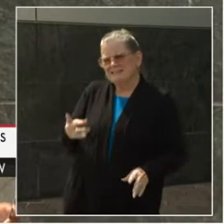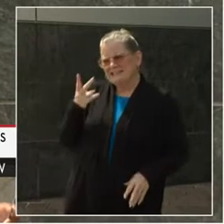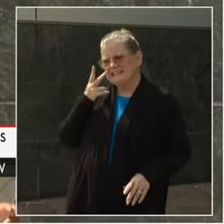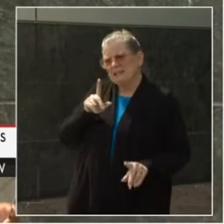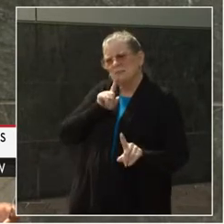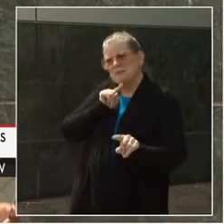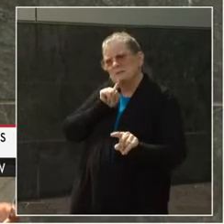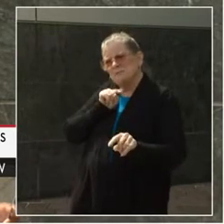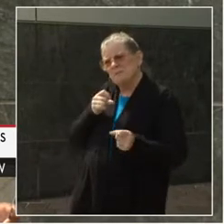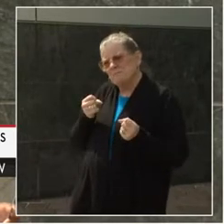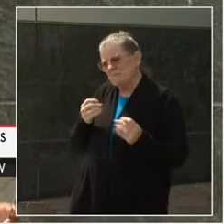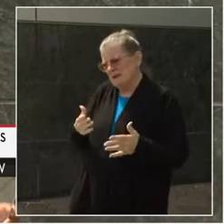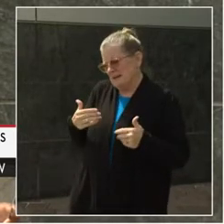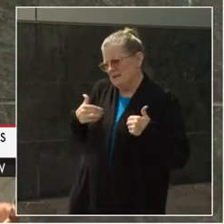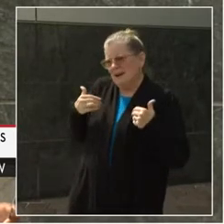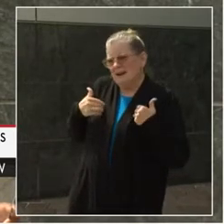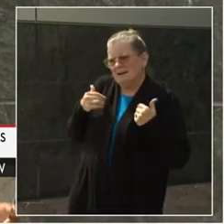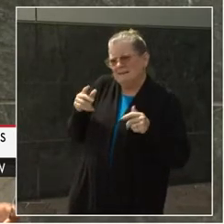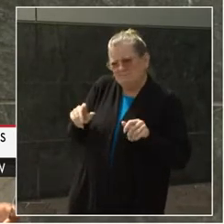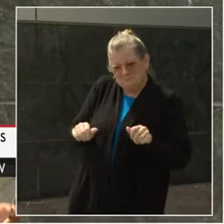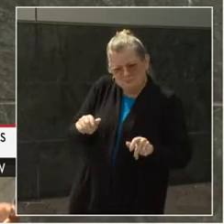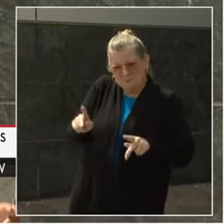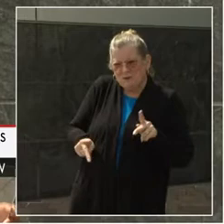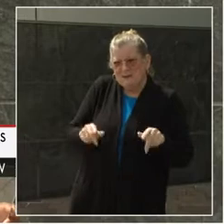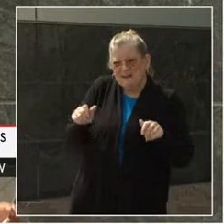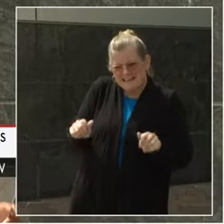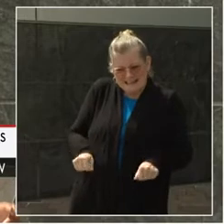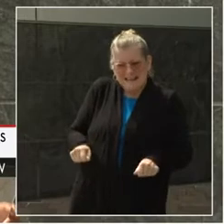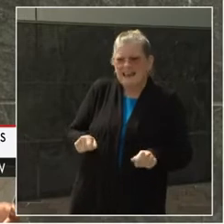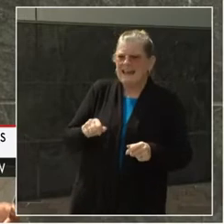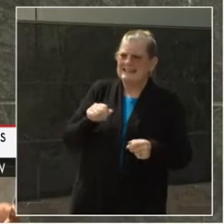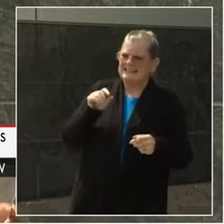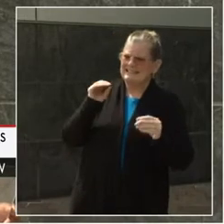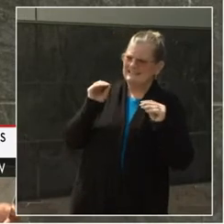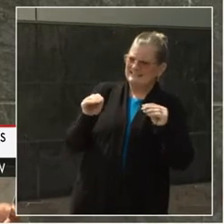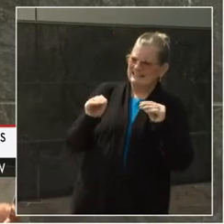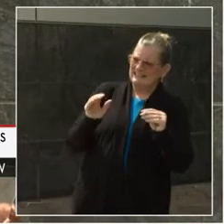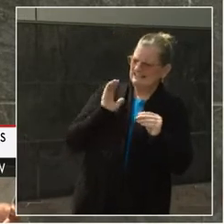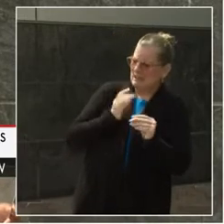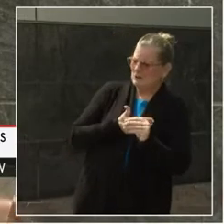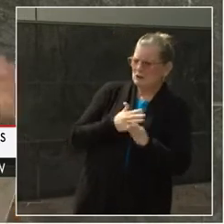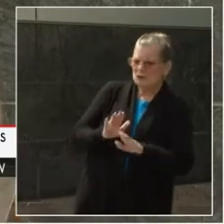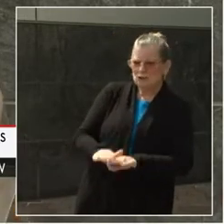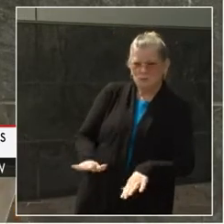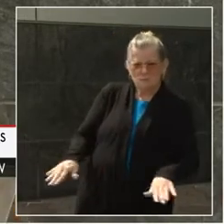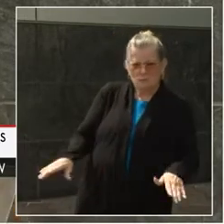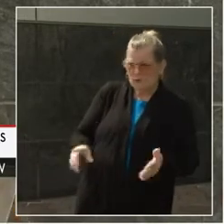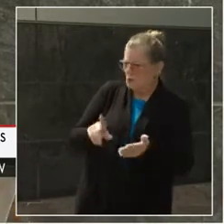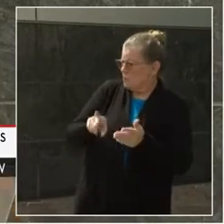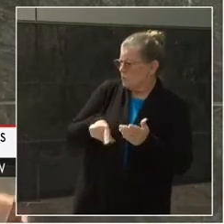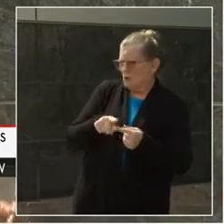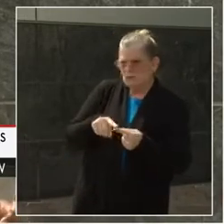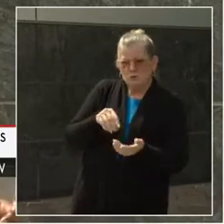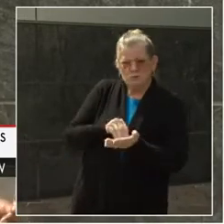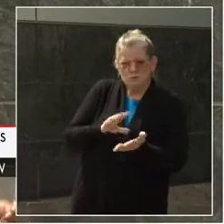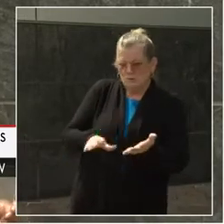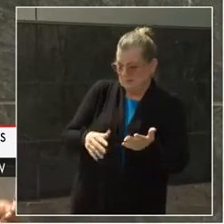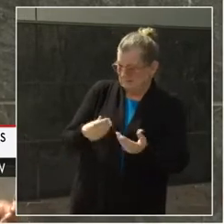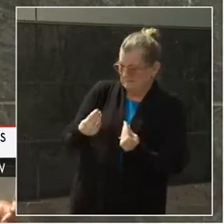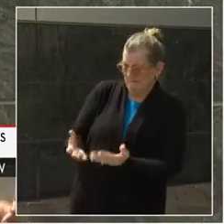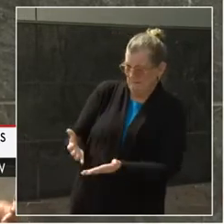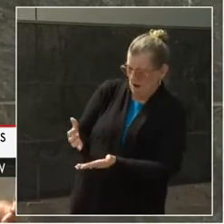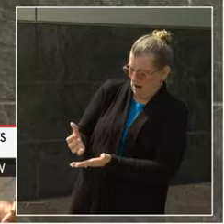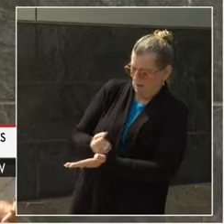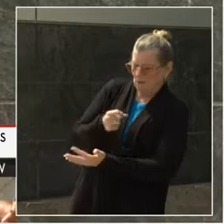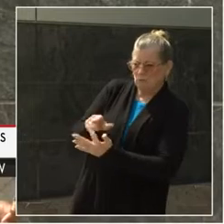just teach virtually, right? And so we've seen that when students are given the option to learn virtually, they lose 36 to 40% or